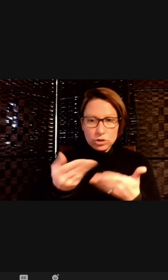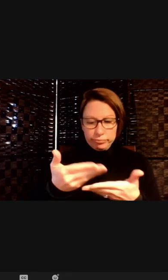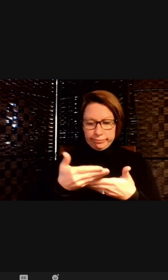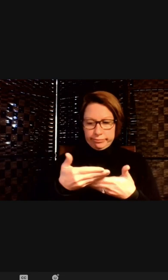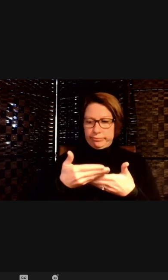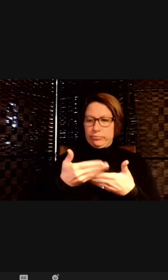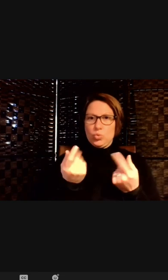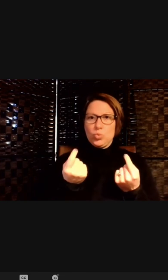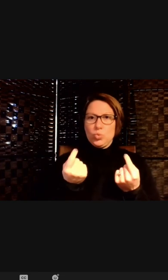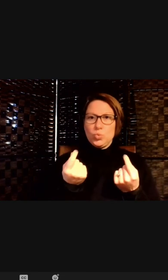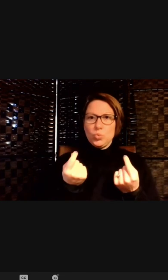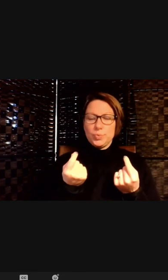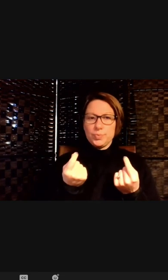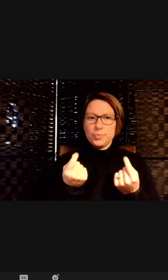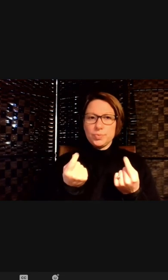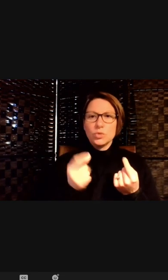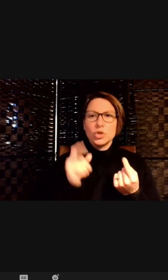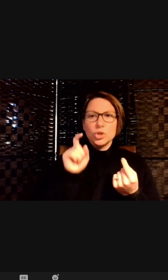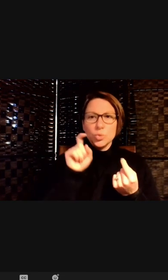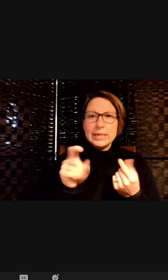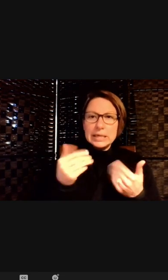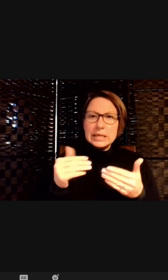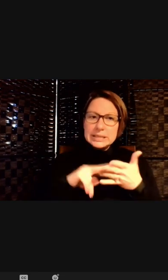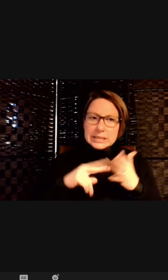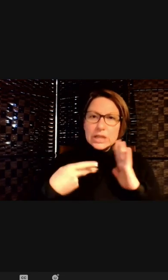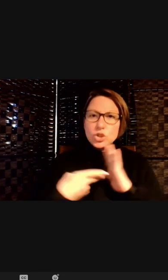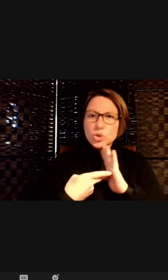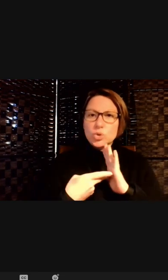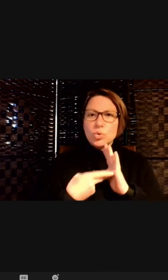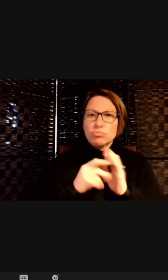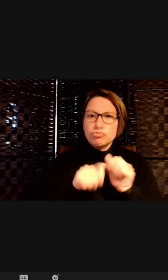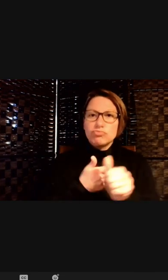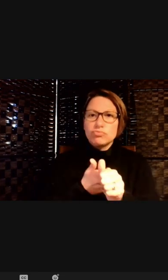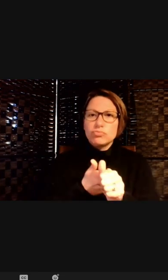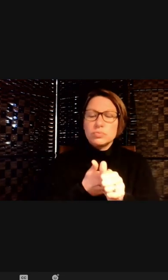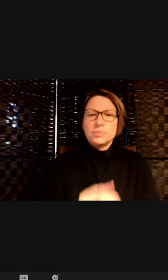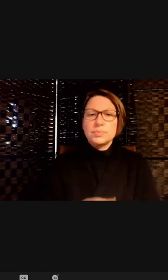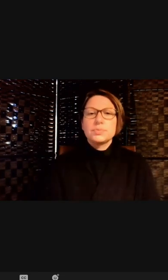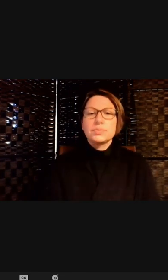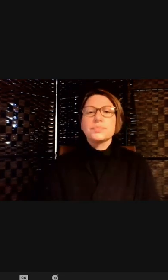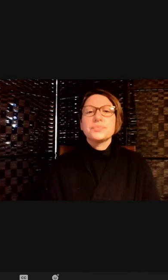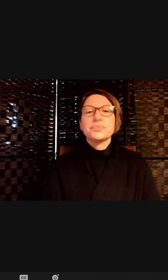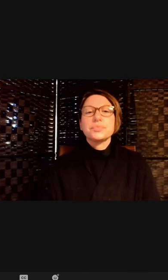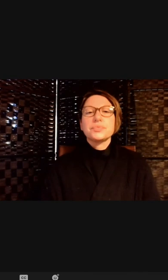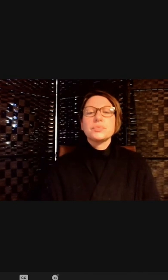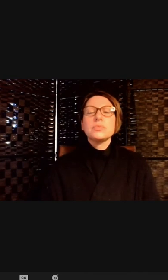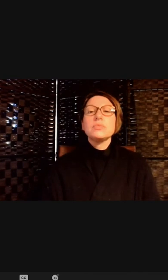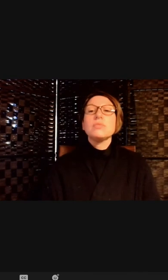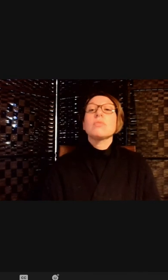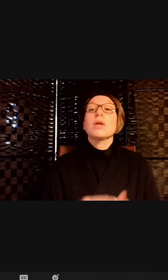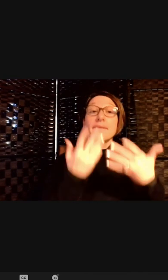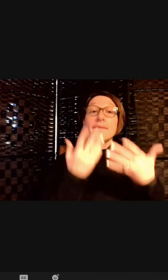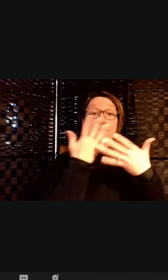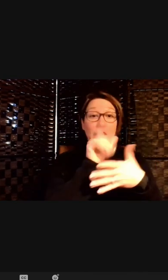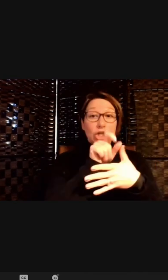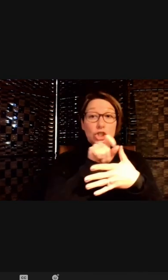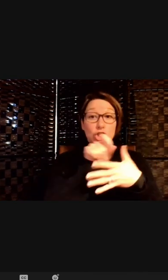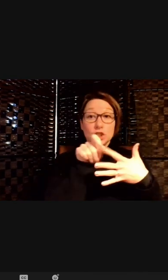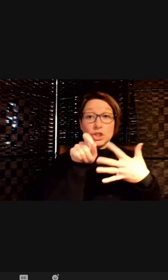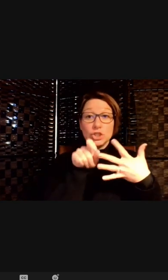them. And so we need to be really intentional behind this. And once you have that, then you have access for your student